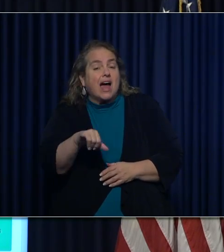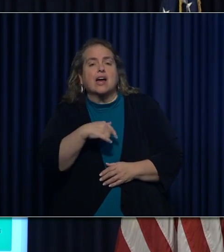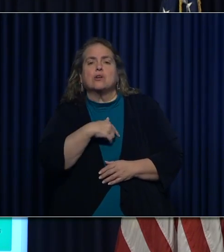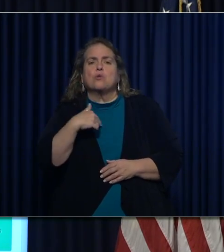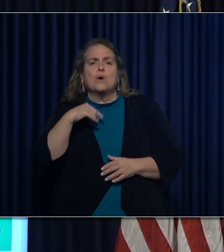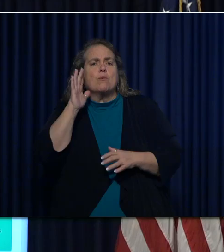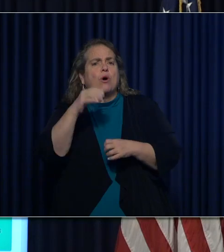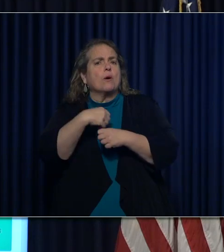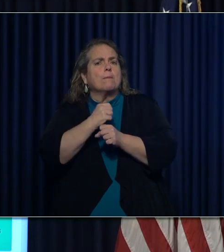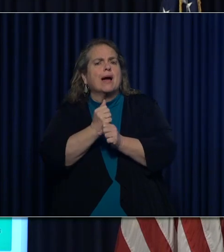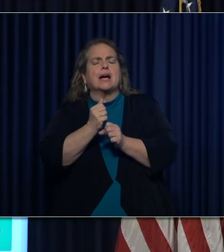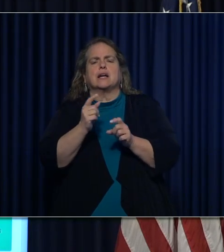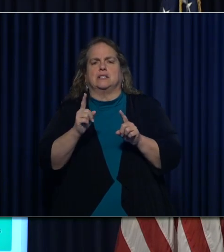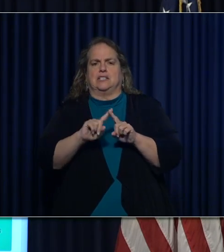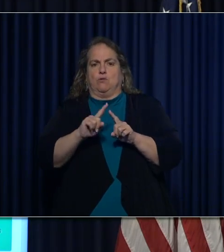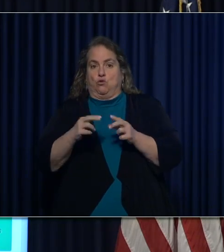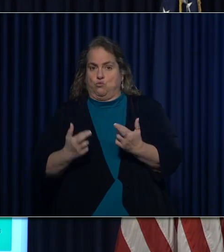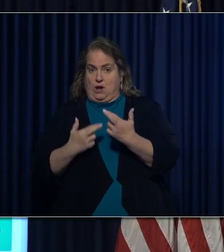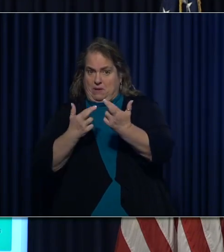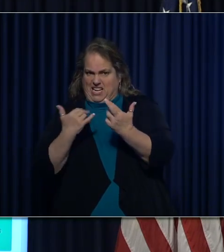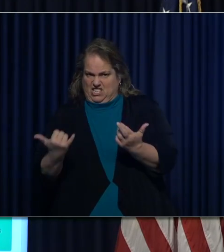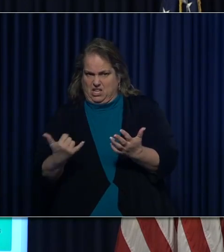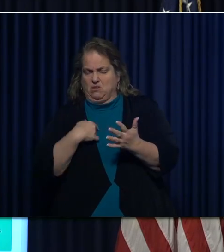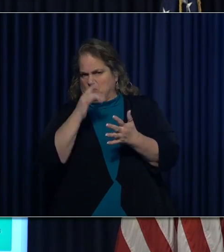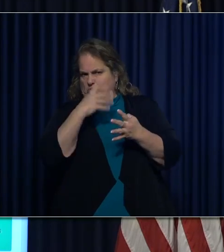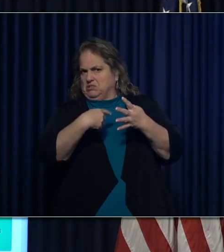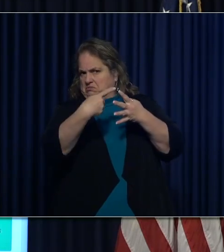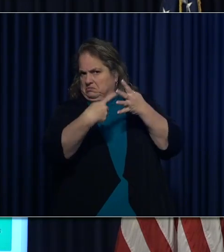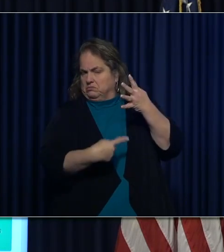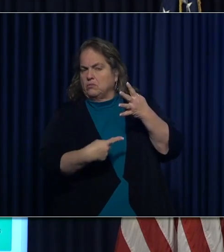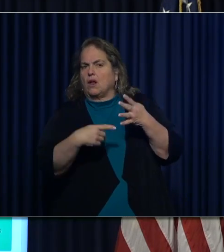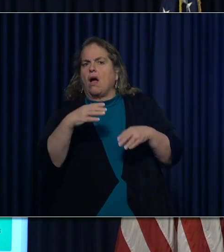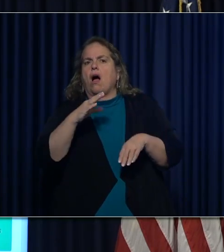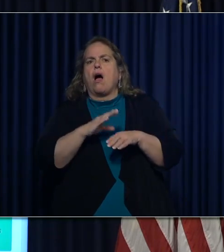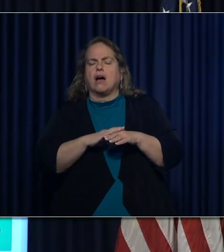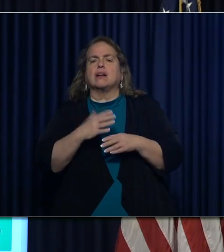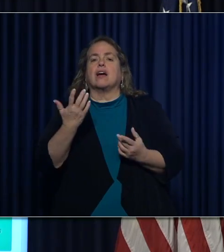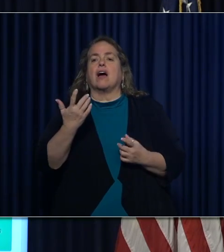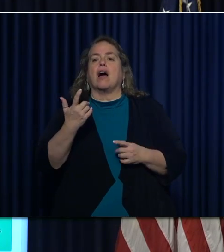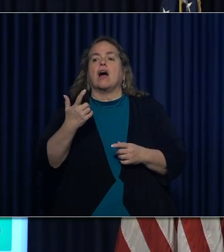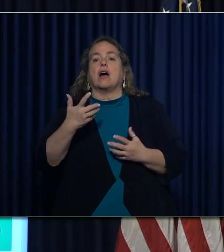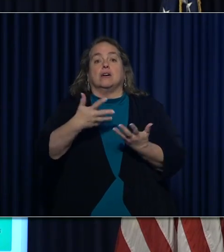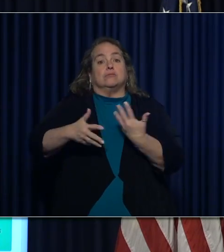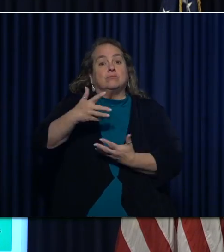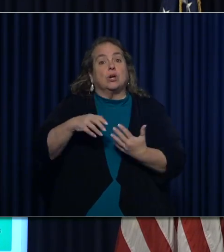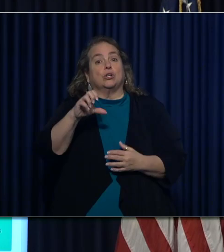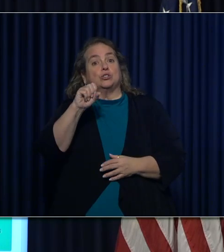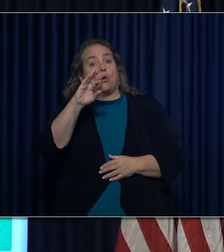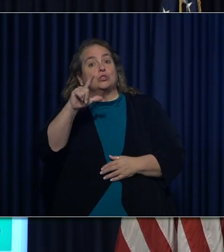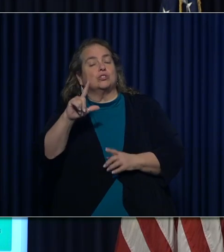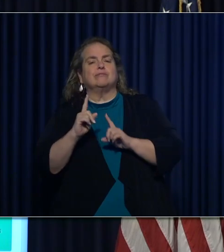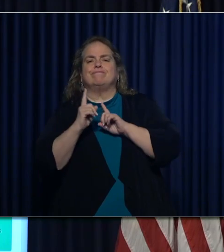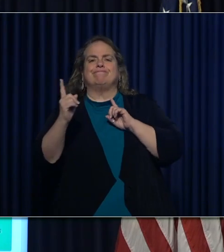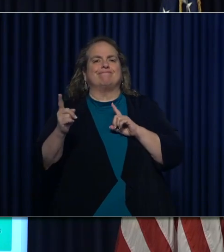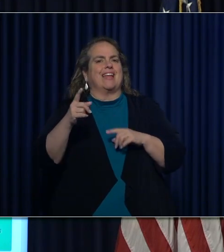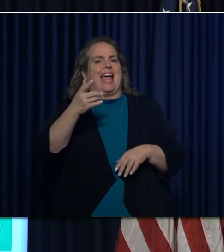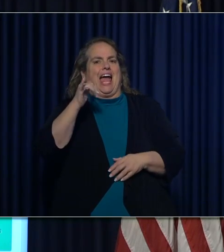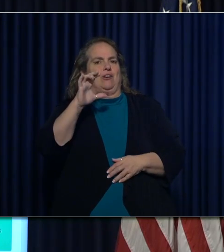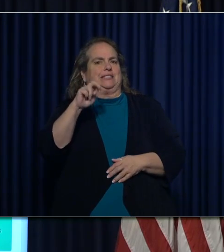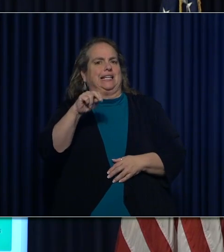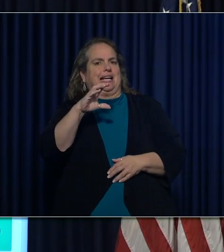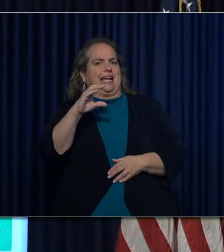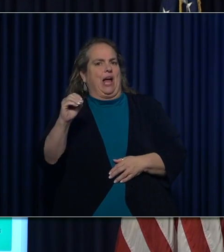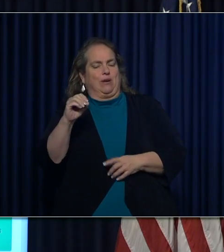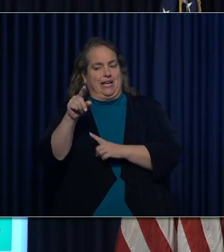a series of recommendations on social distancing in Harrison County. These are a